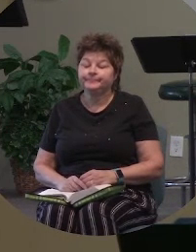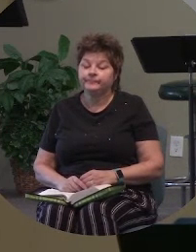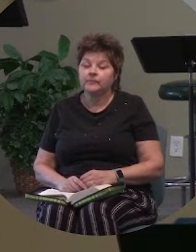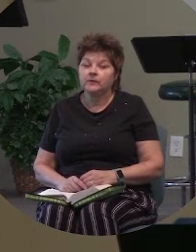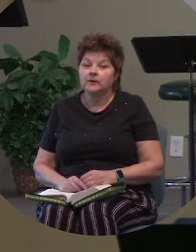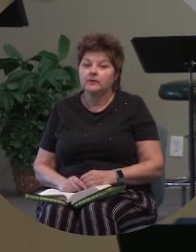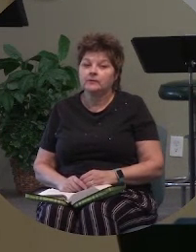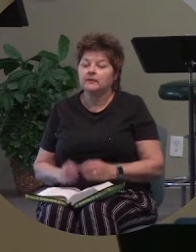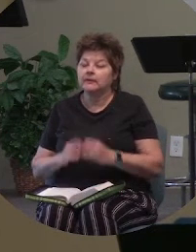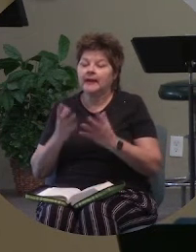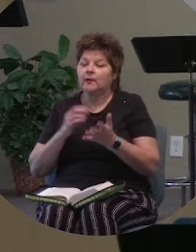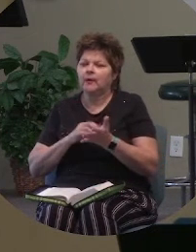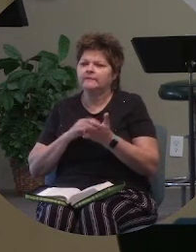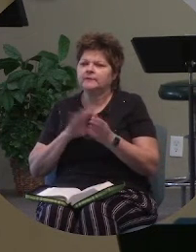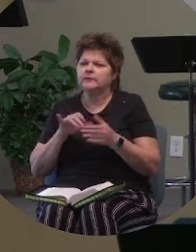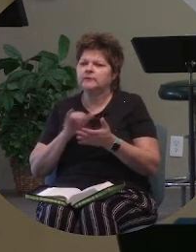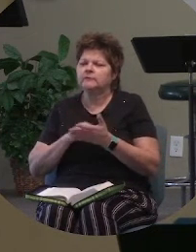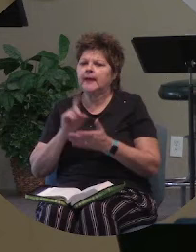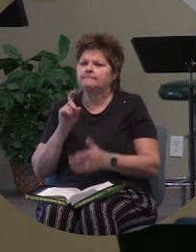How often do we do that?